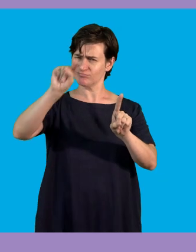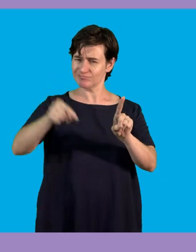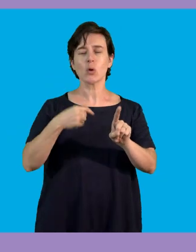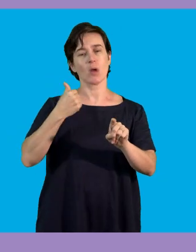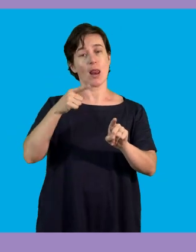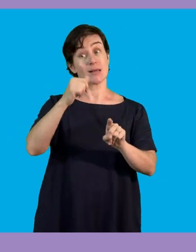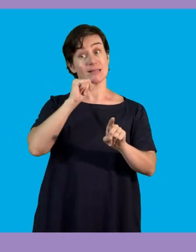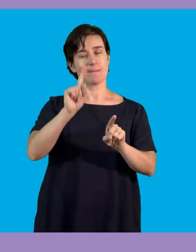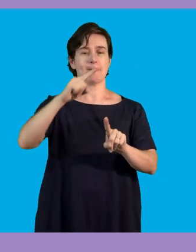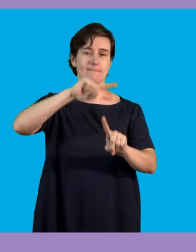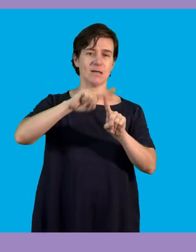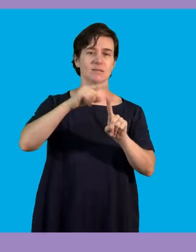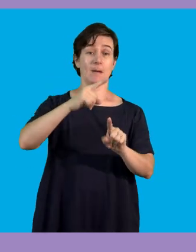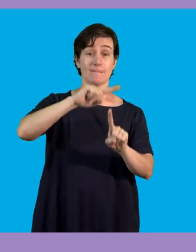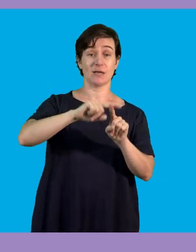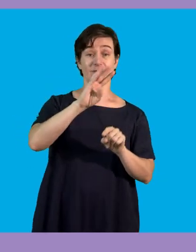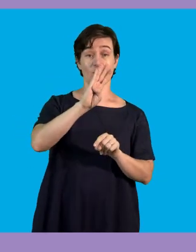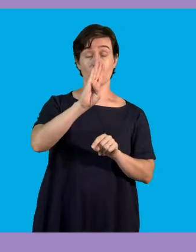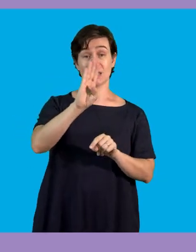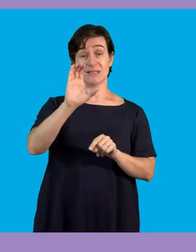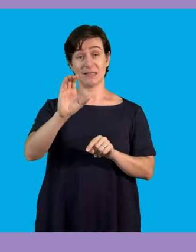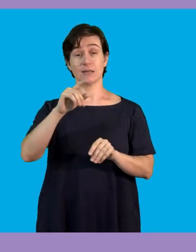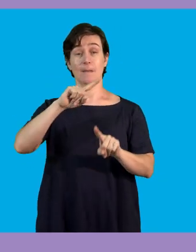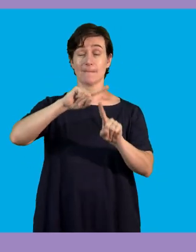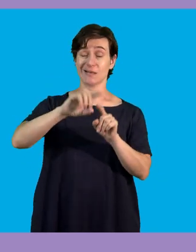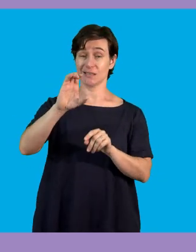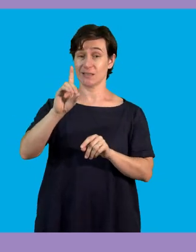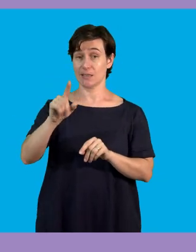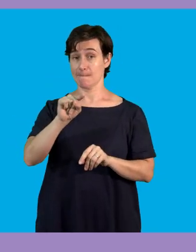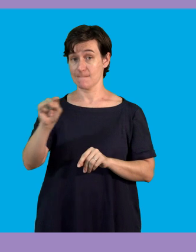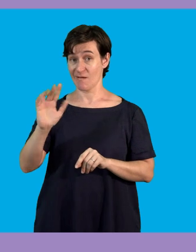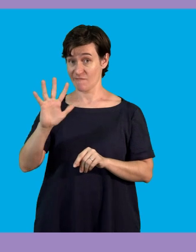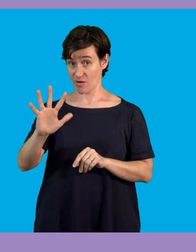add 4bc plus cd minus